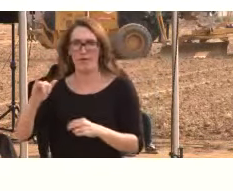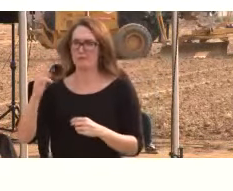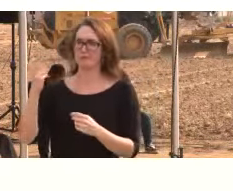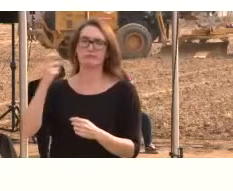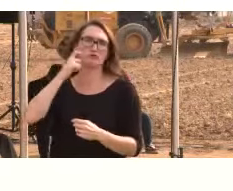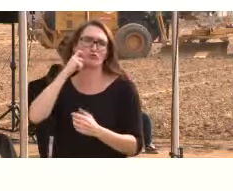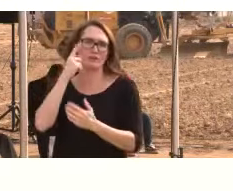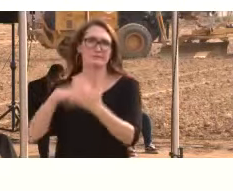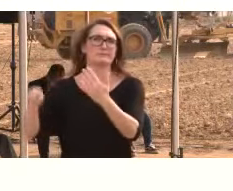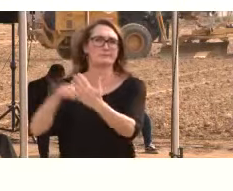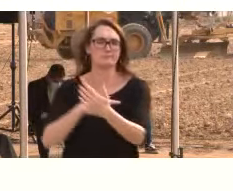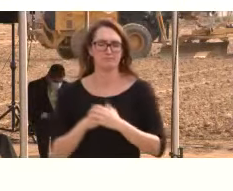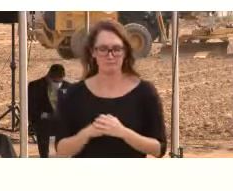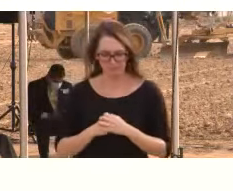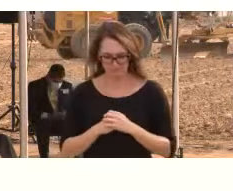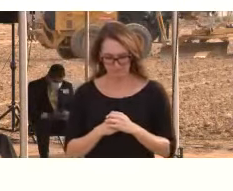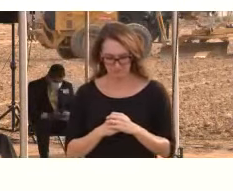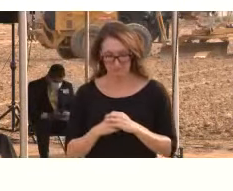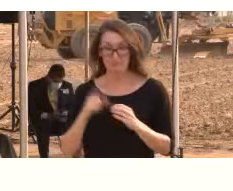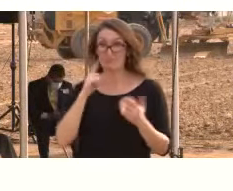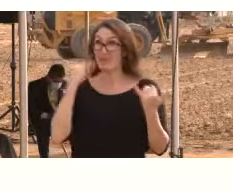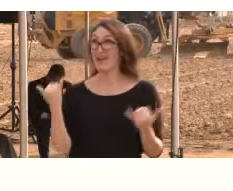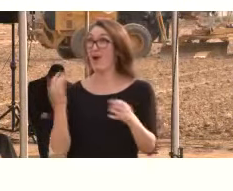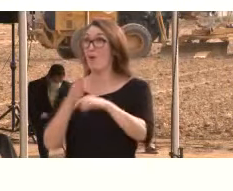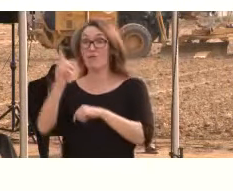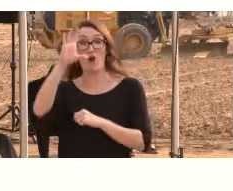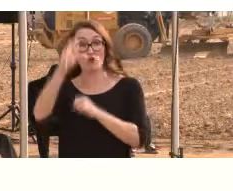So after 100 years, it's time for us to do that.